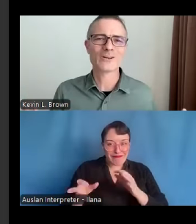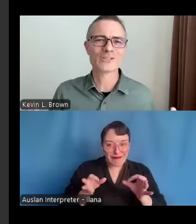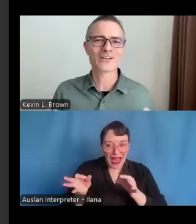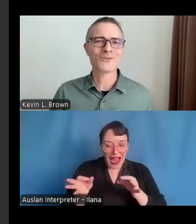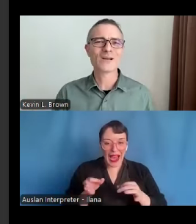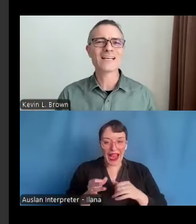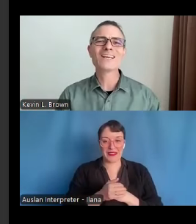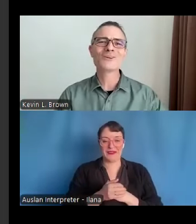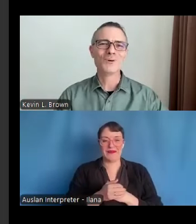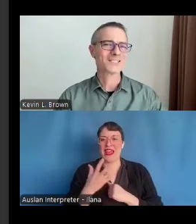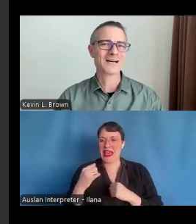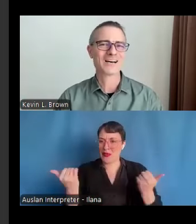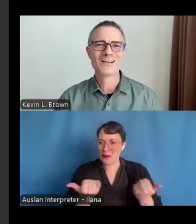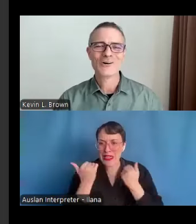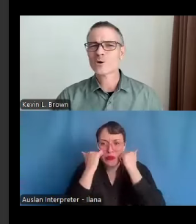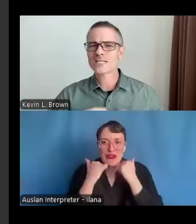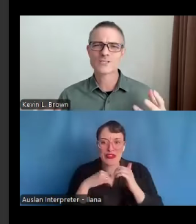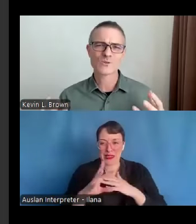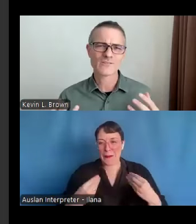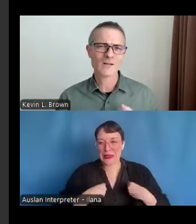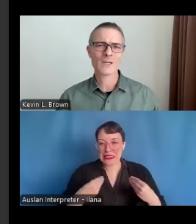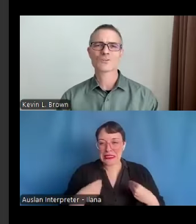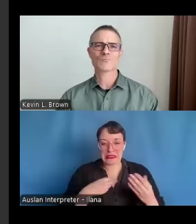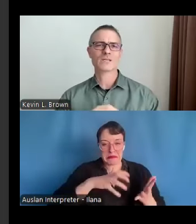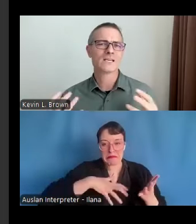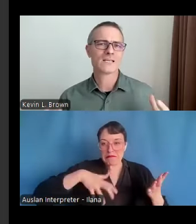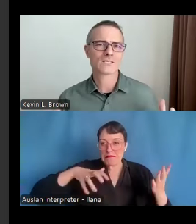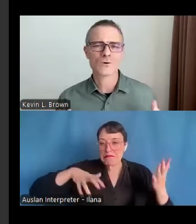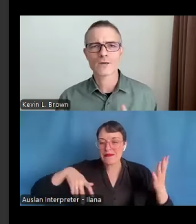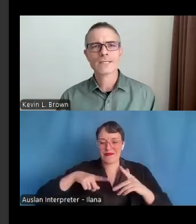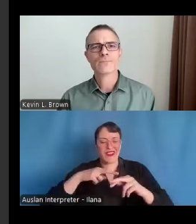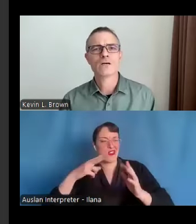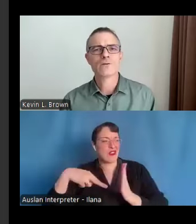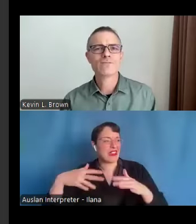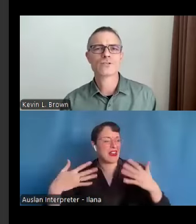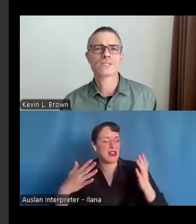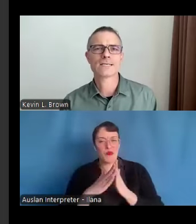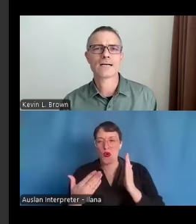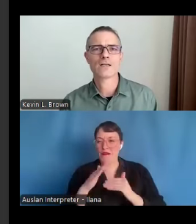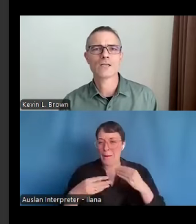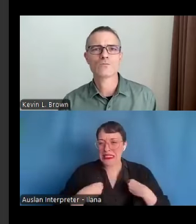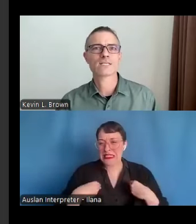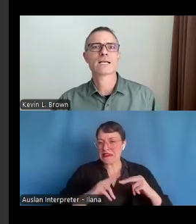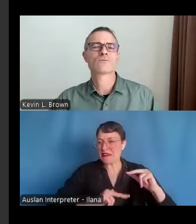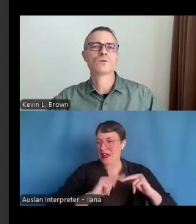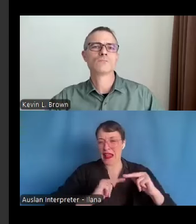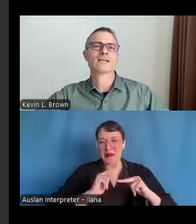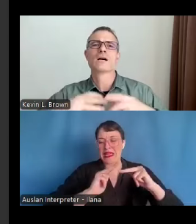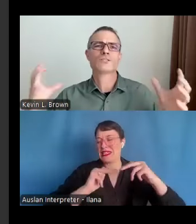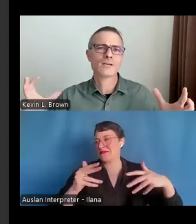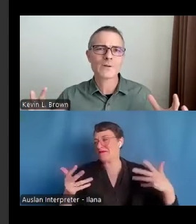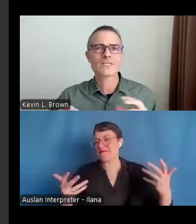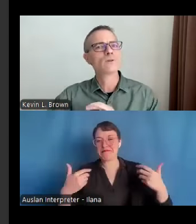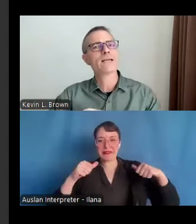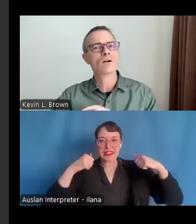business literature. If you read any good books about organizational development or business, or, even just, successful